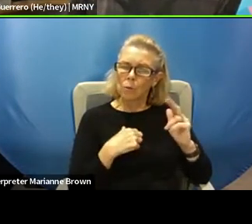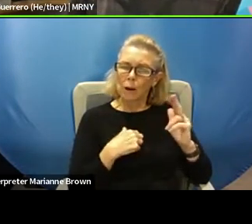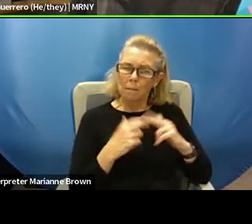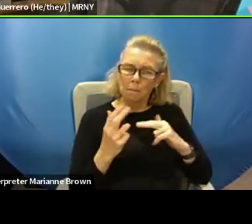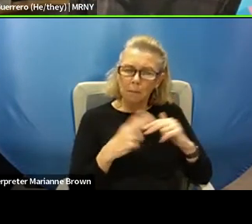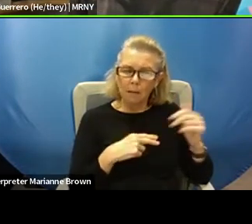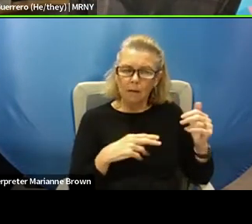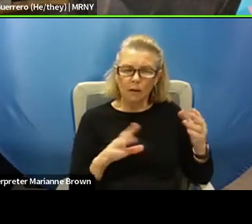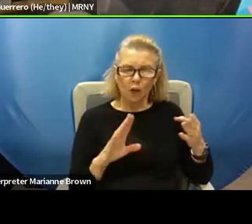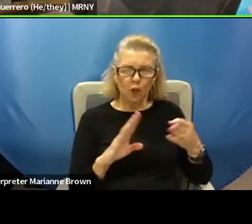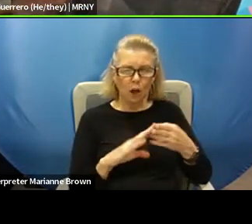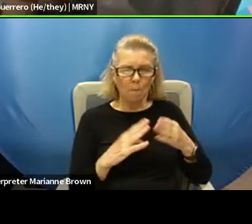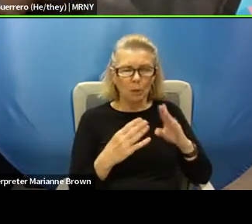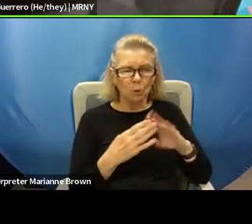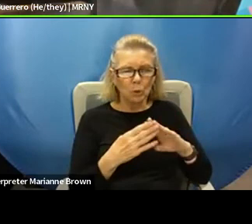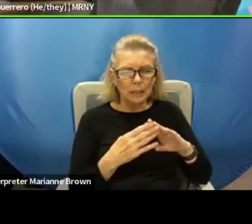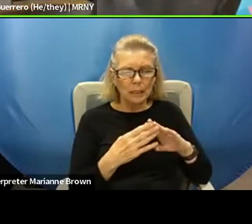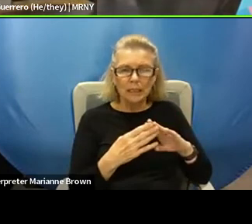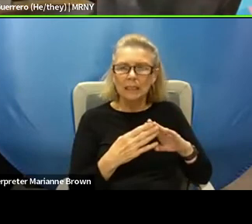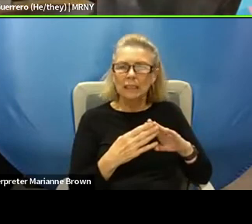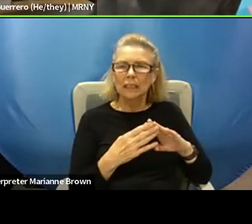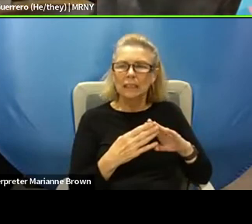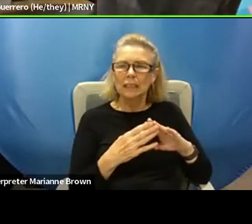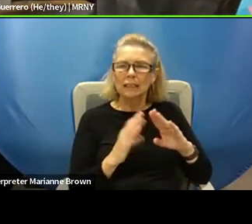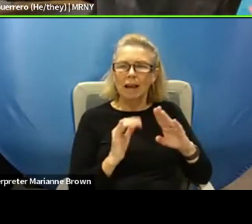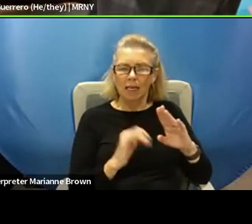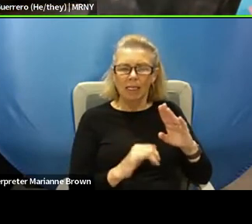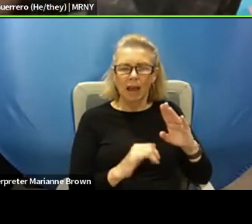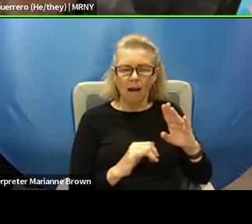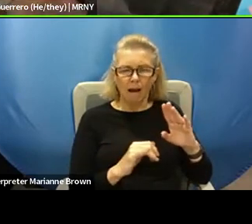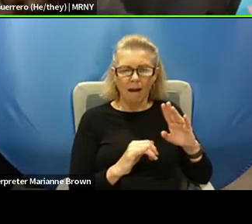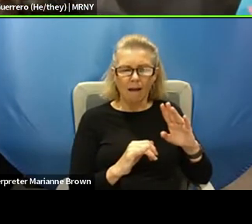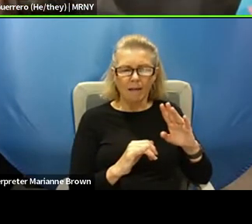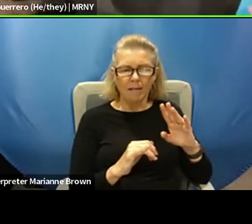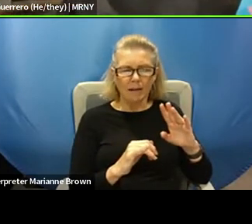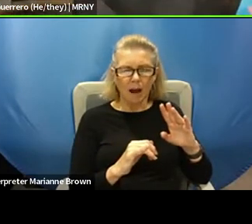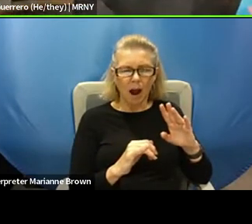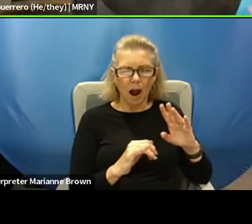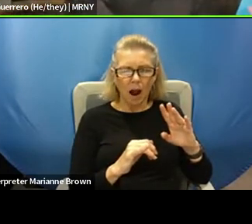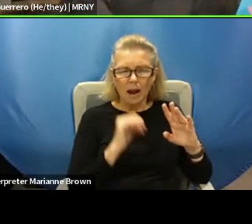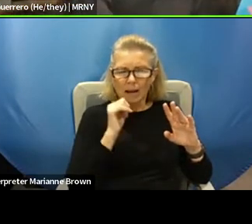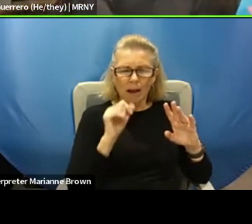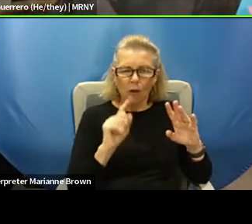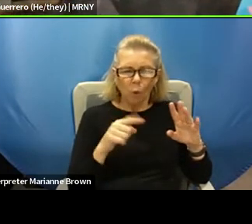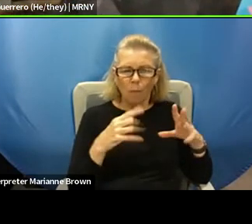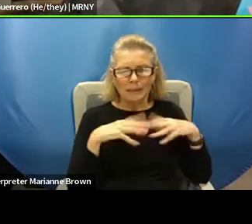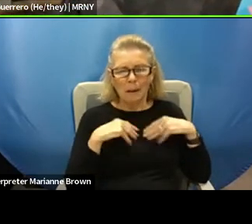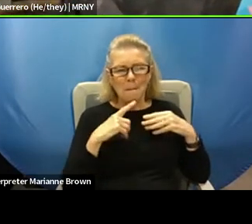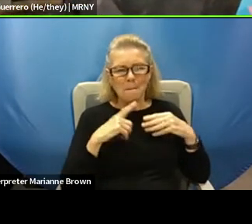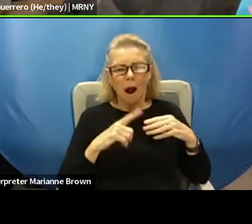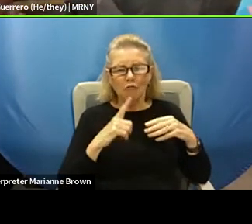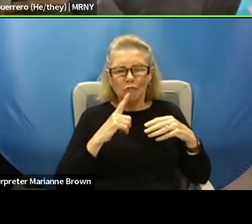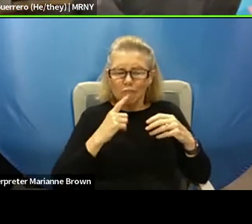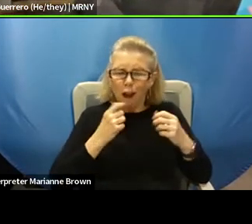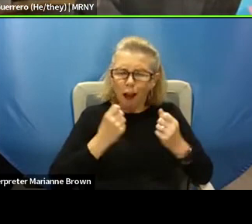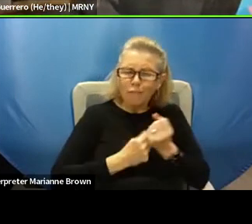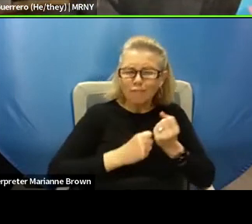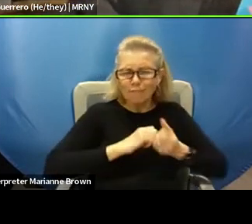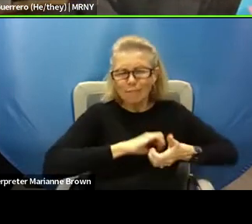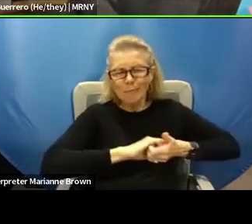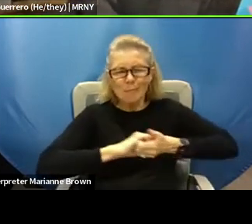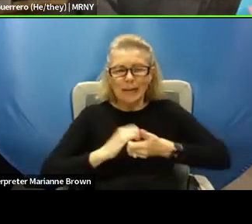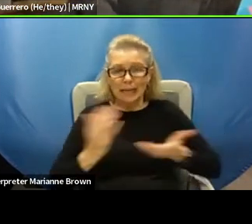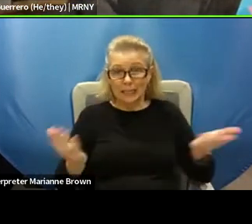only think about acceptance but camaraderie. Here in Jackson Heights is a Latinx